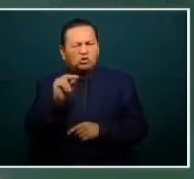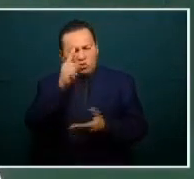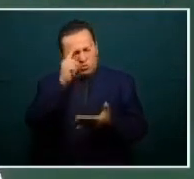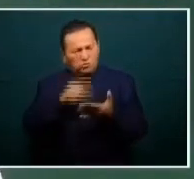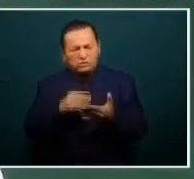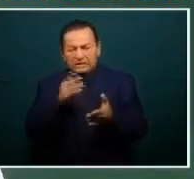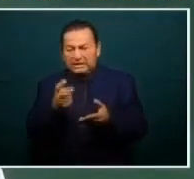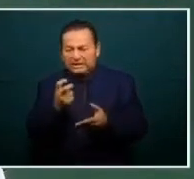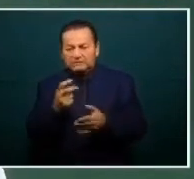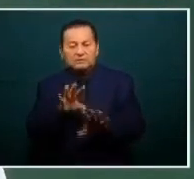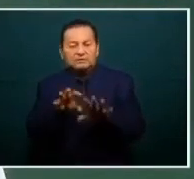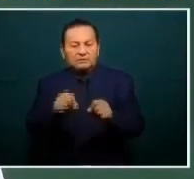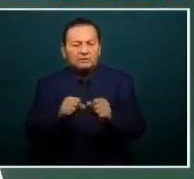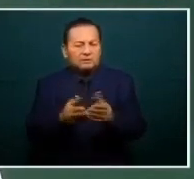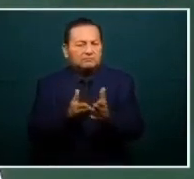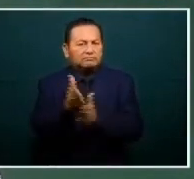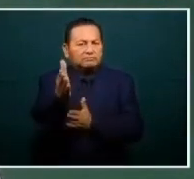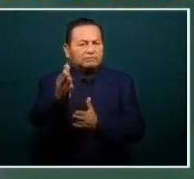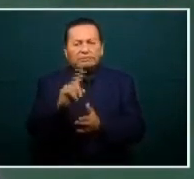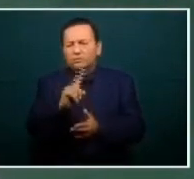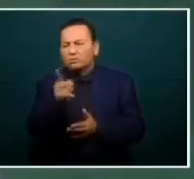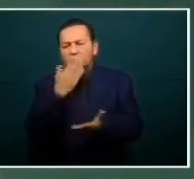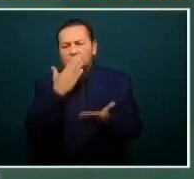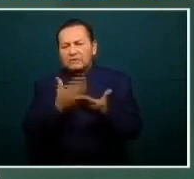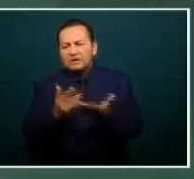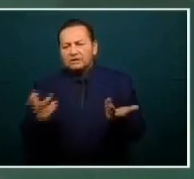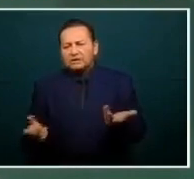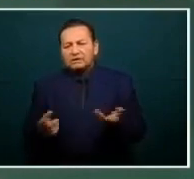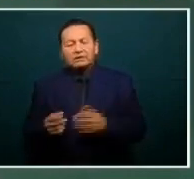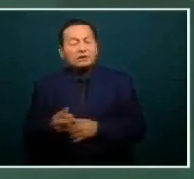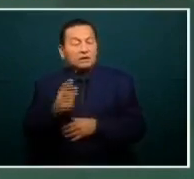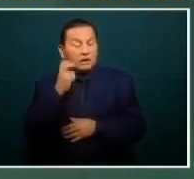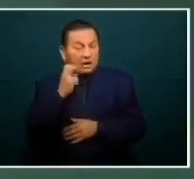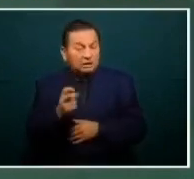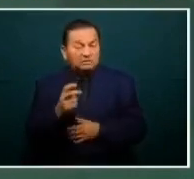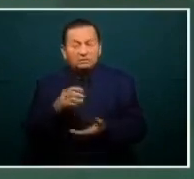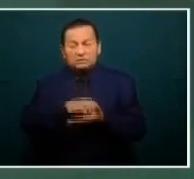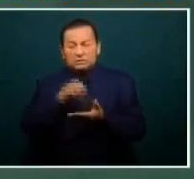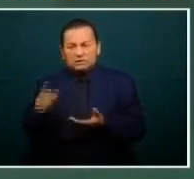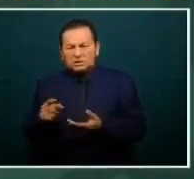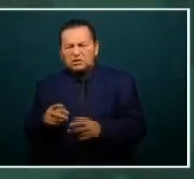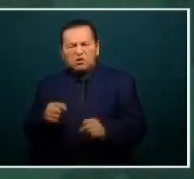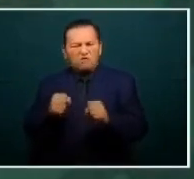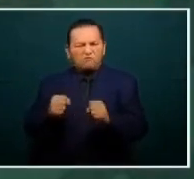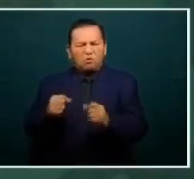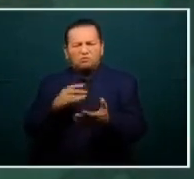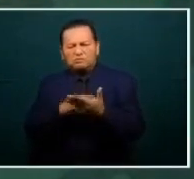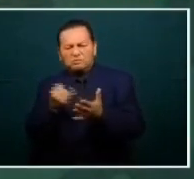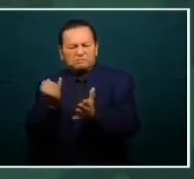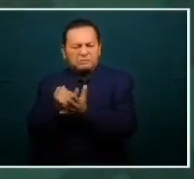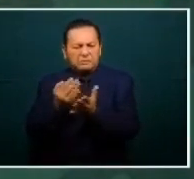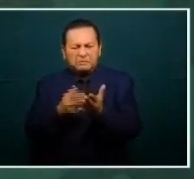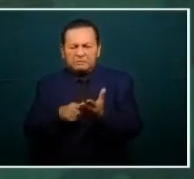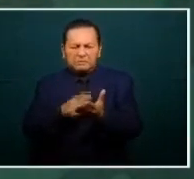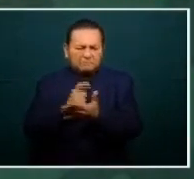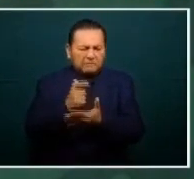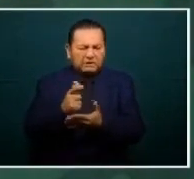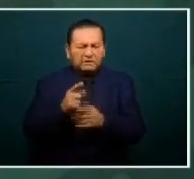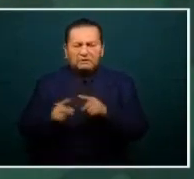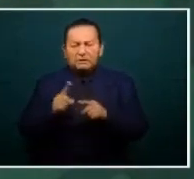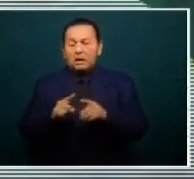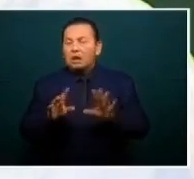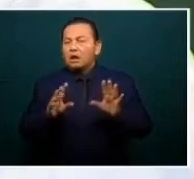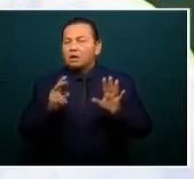they're not to try to take measures using force. That is not the road to take. That